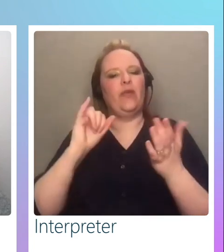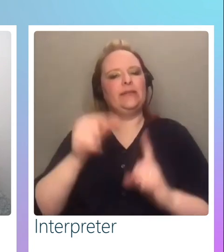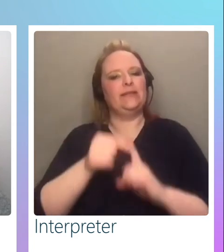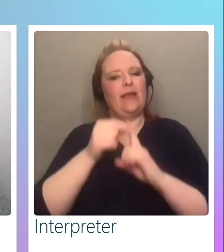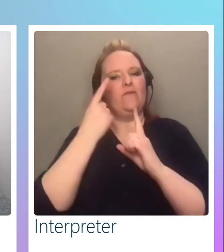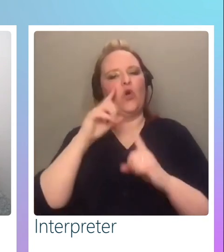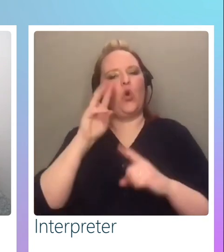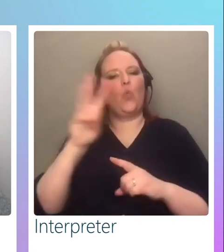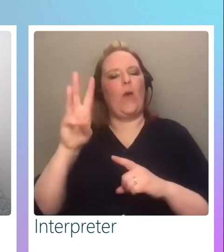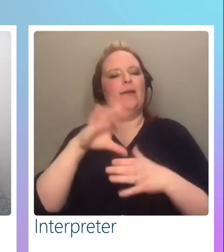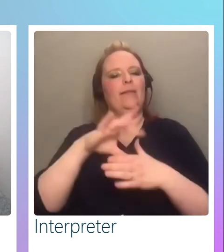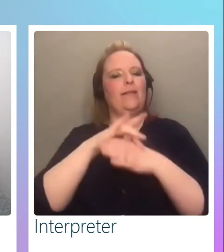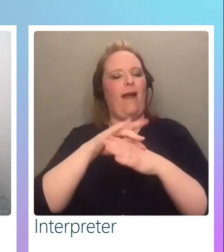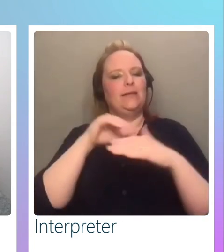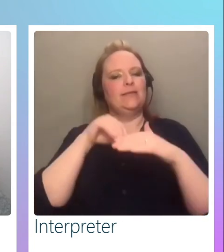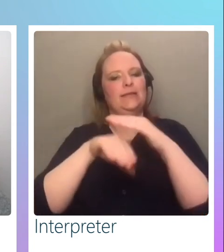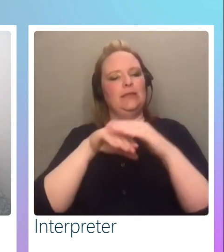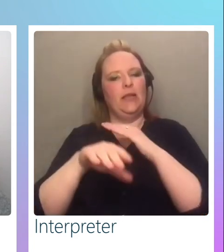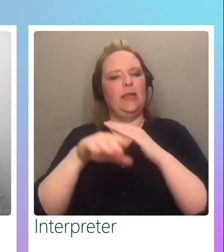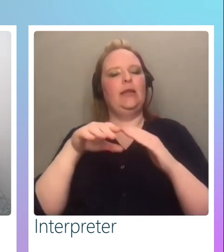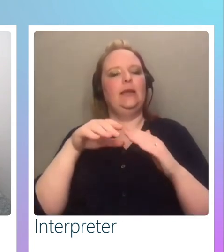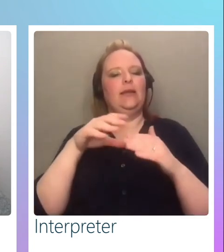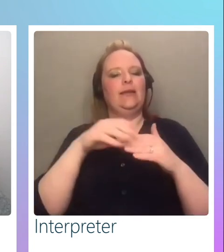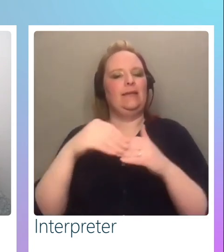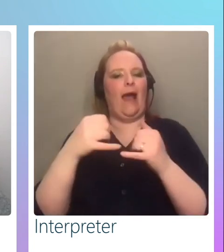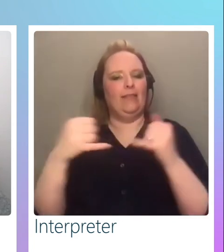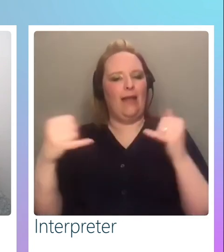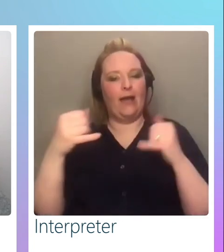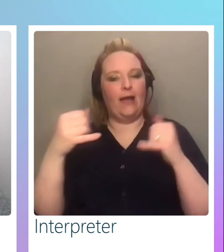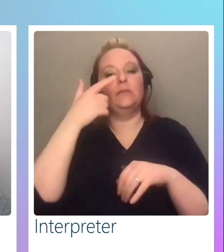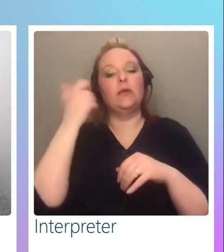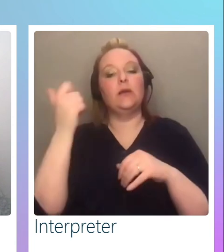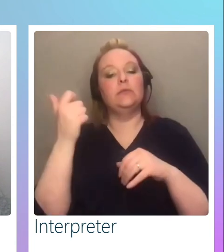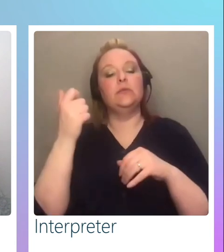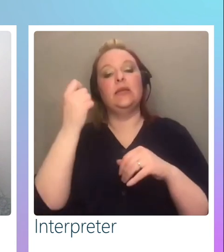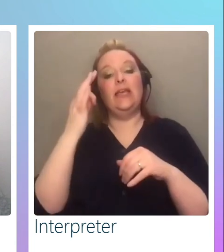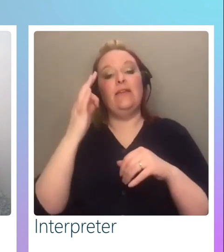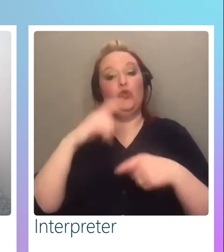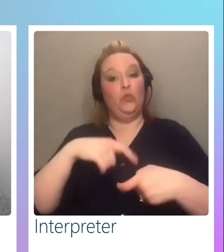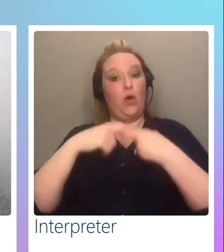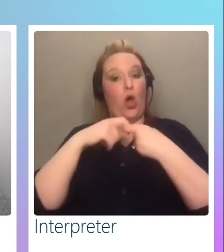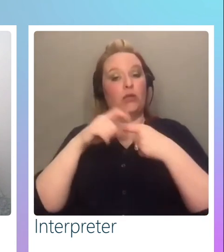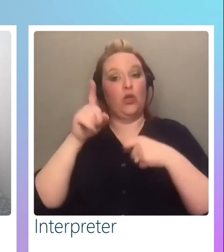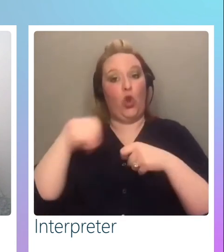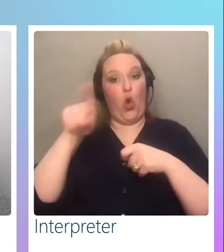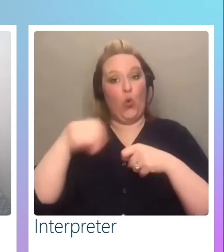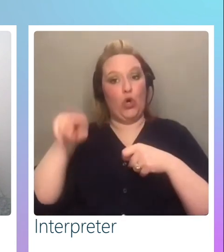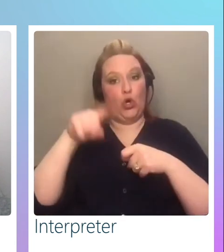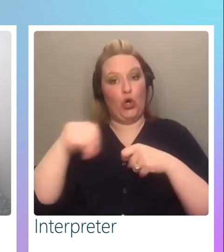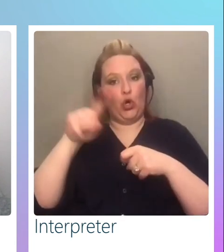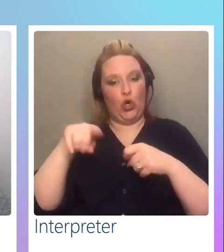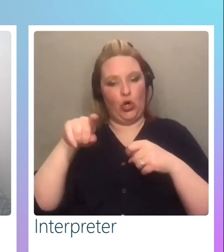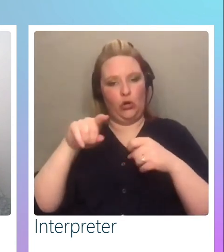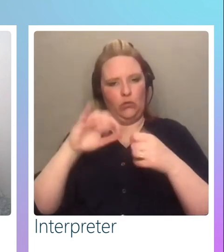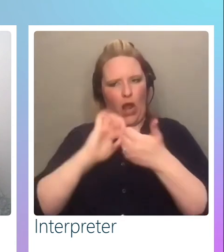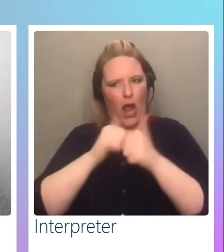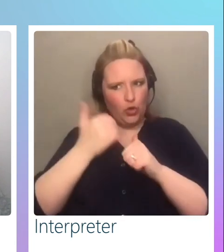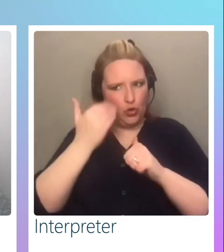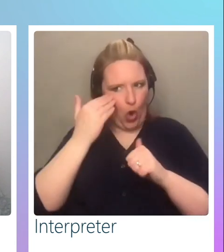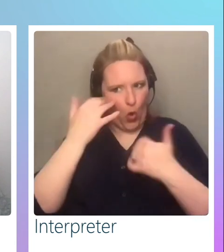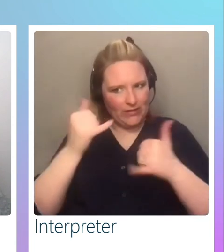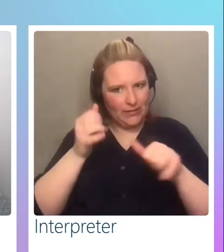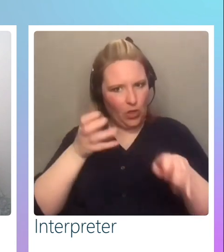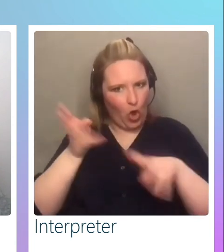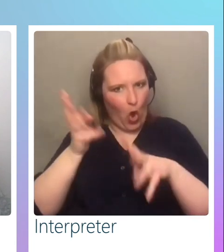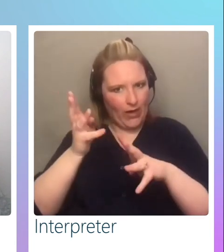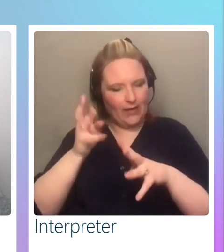content accessibility guidelines, in part because if you pause the loader, how do you know it's still loading? You know, it's like, that's